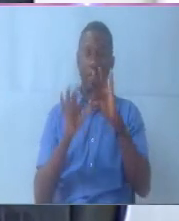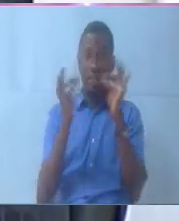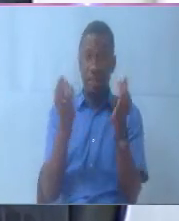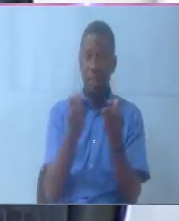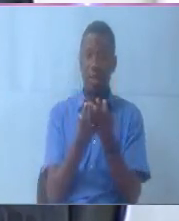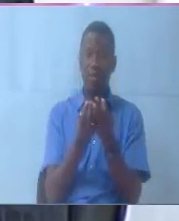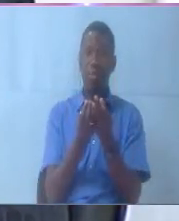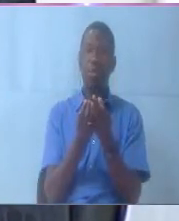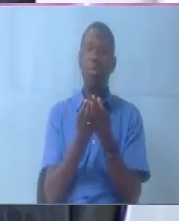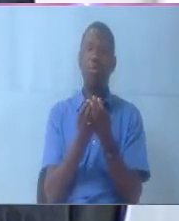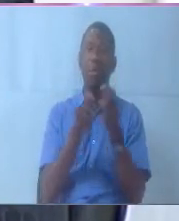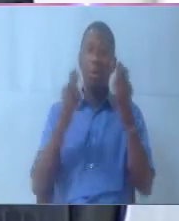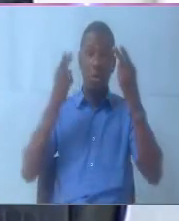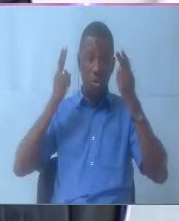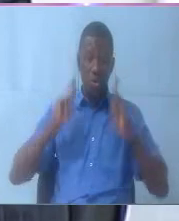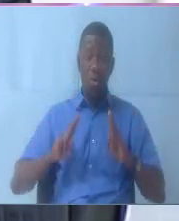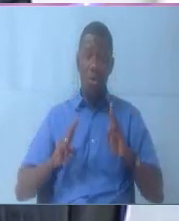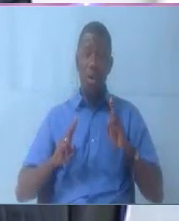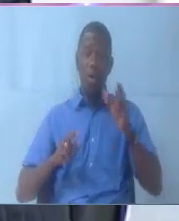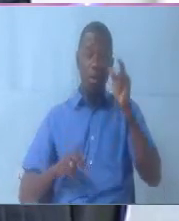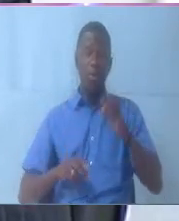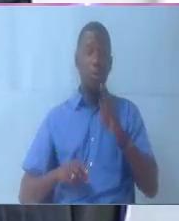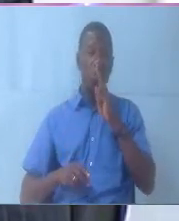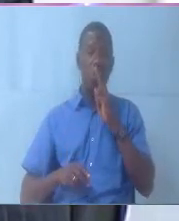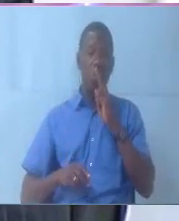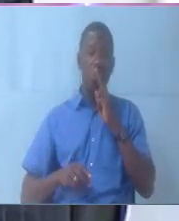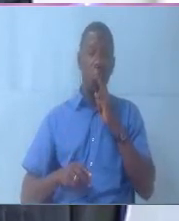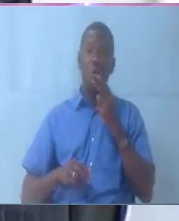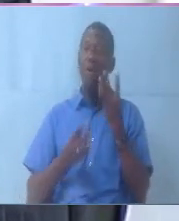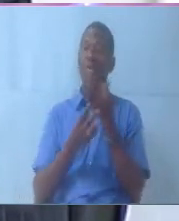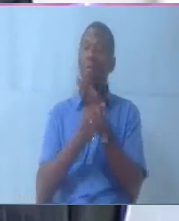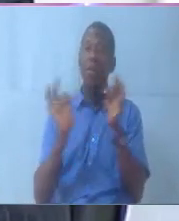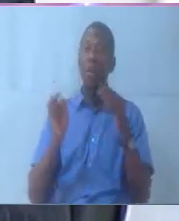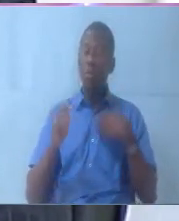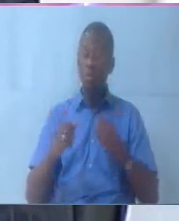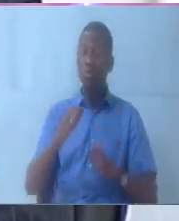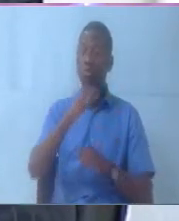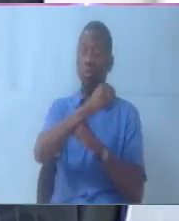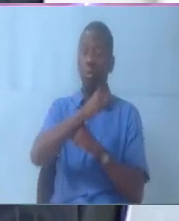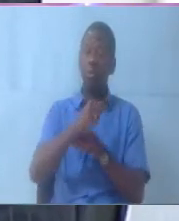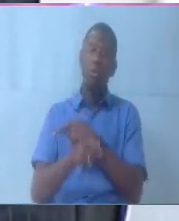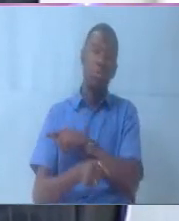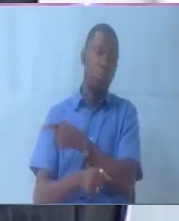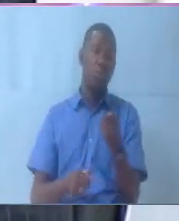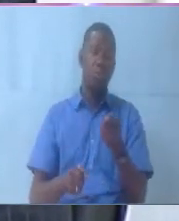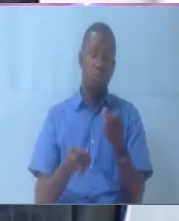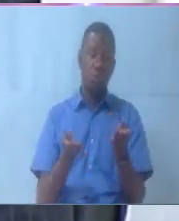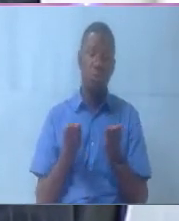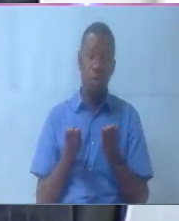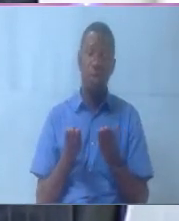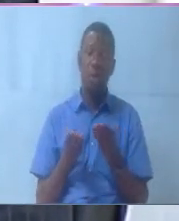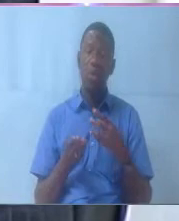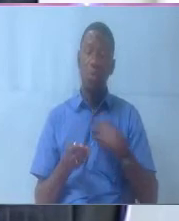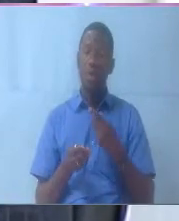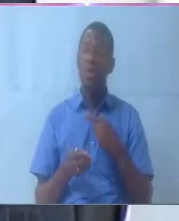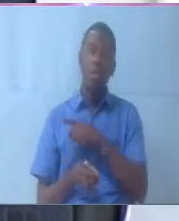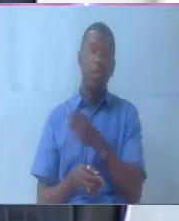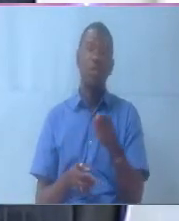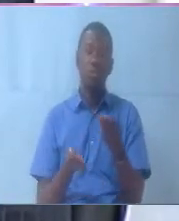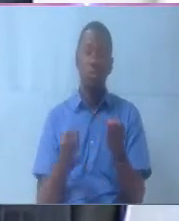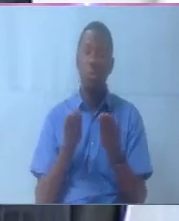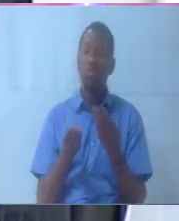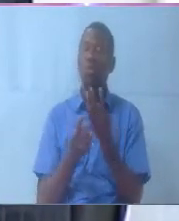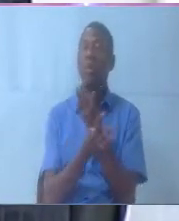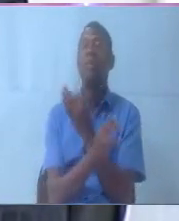tameni yalonko ye laftalo la wodindingulie andu atakela jokandi ye saveroke. For the release of the students who had been detained. Pour ye nyin talibo